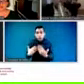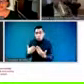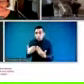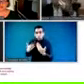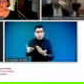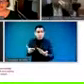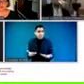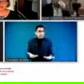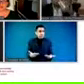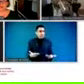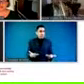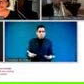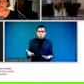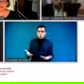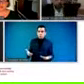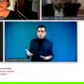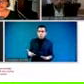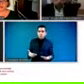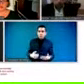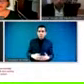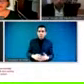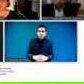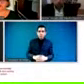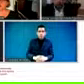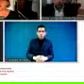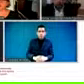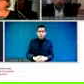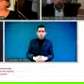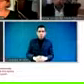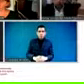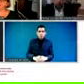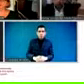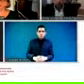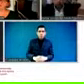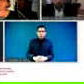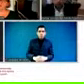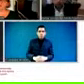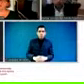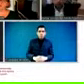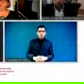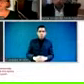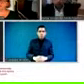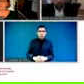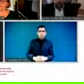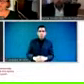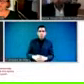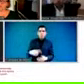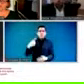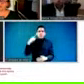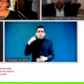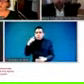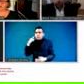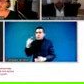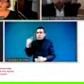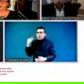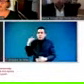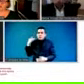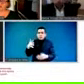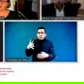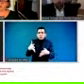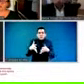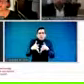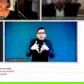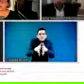being told that the echo can come from the interpretation. So if you turn back to floor, there's no echo. Like if you turn it